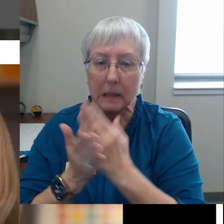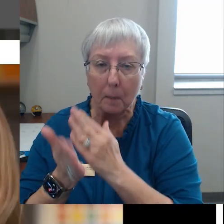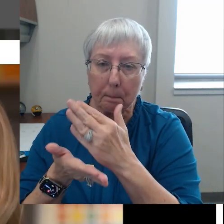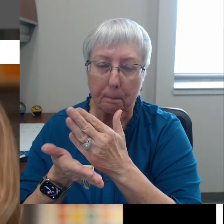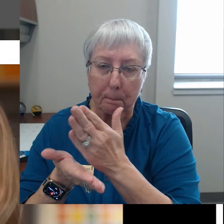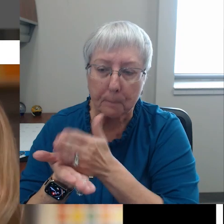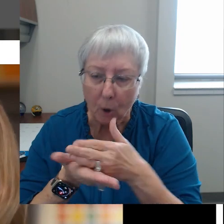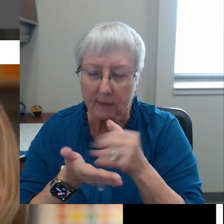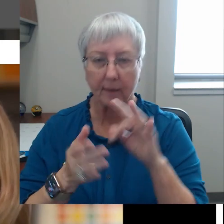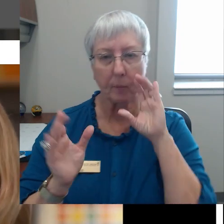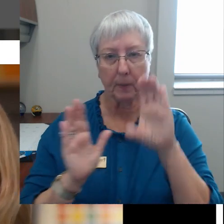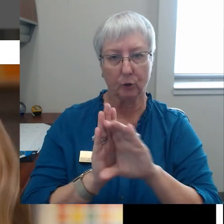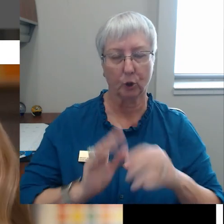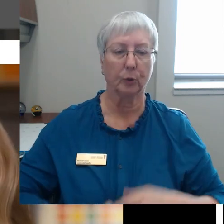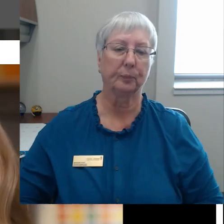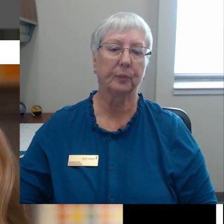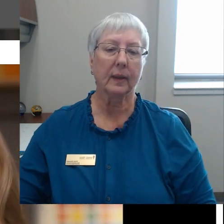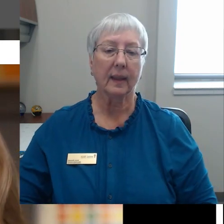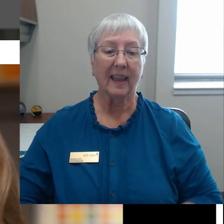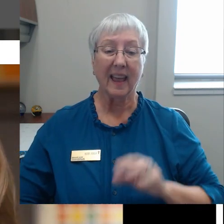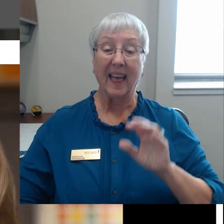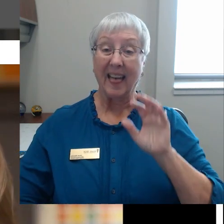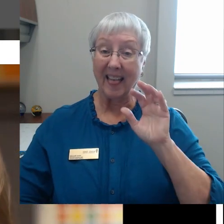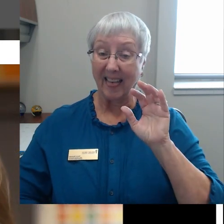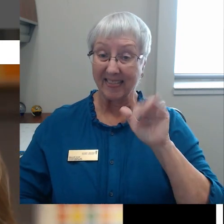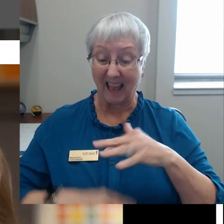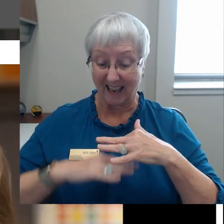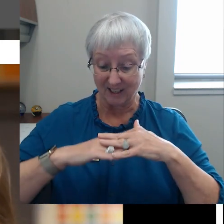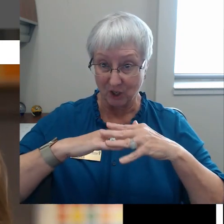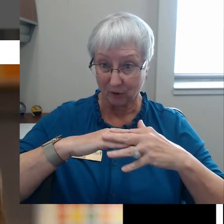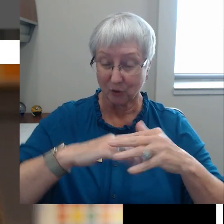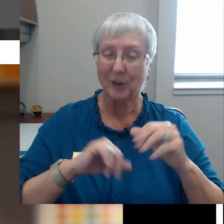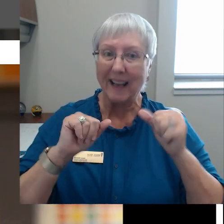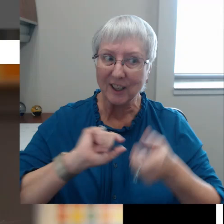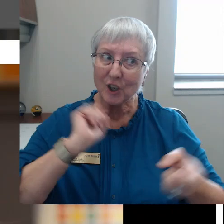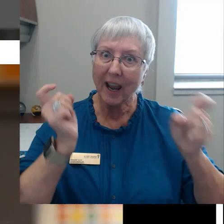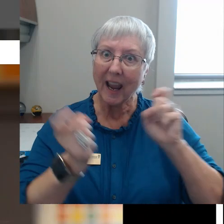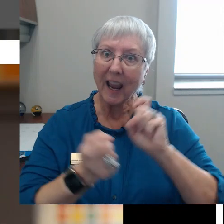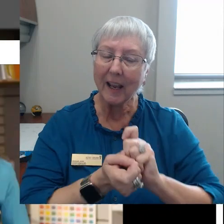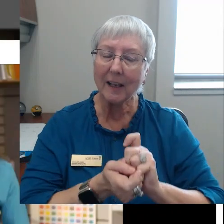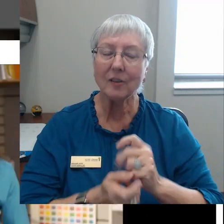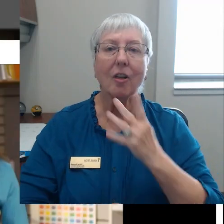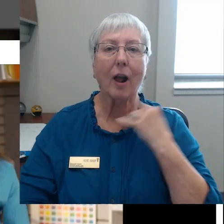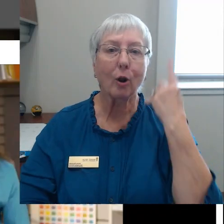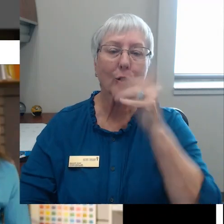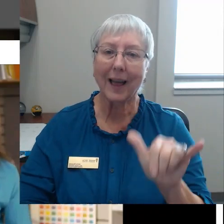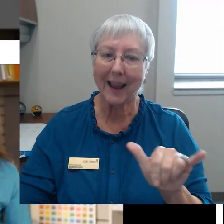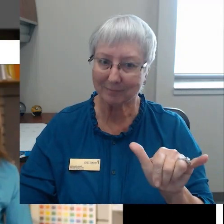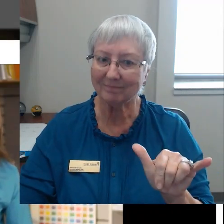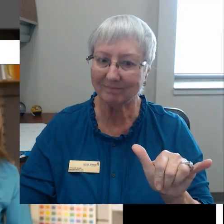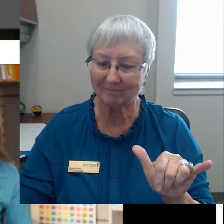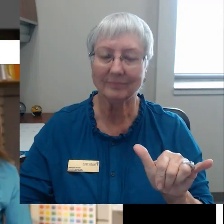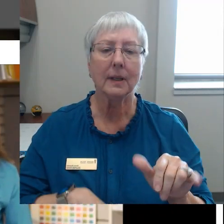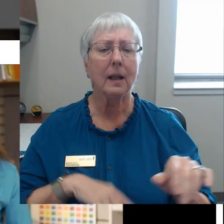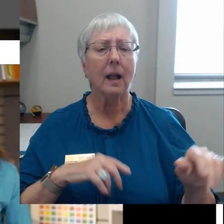The texture application changes the look of the color, even when the palette remains the same. Another interesting translation